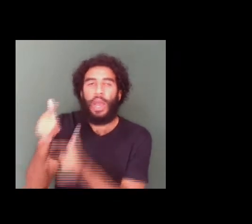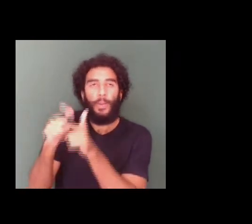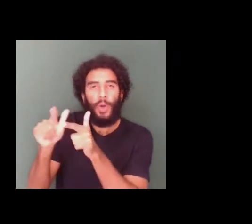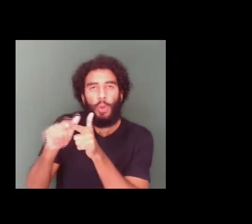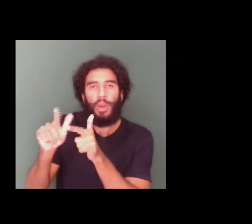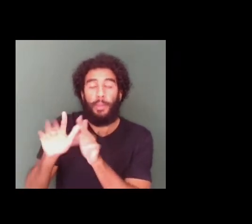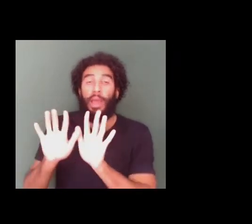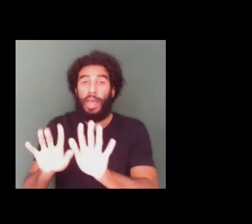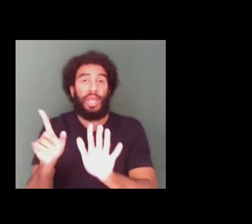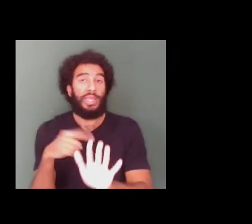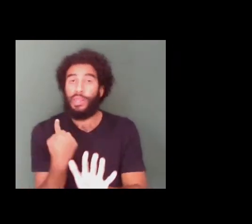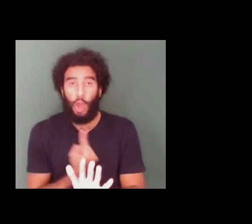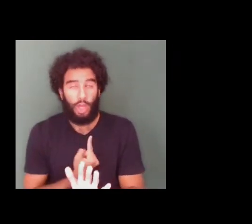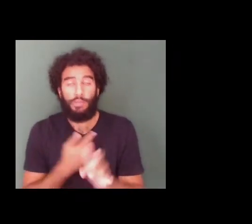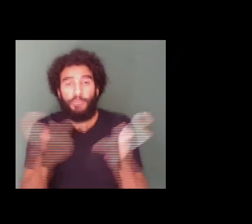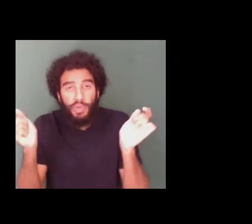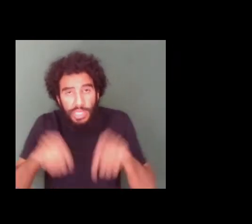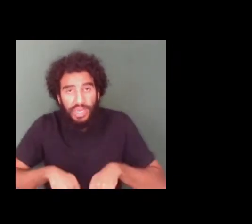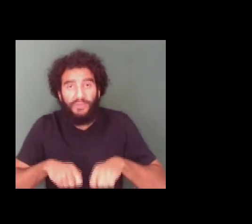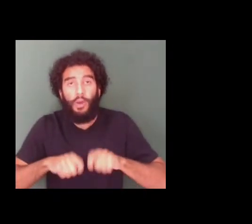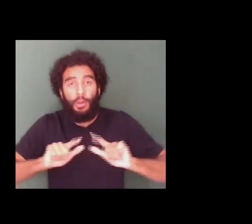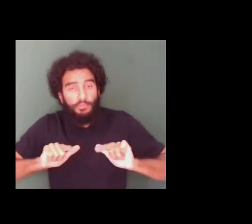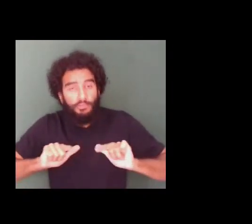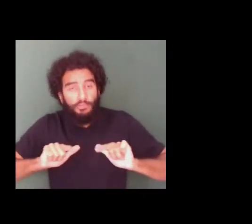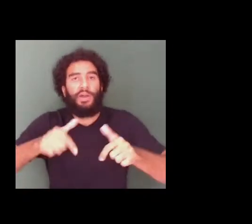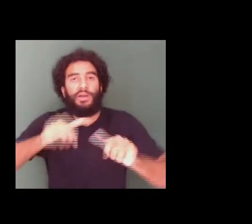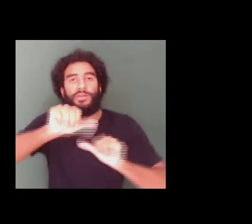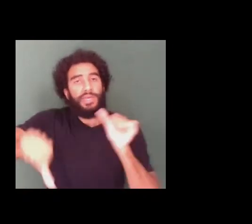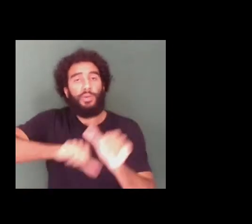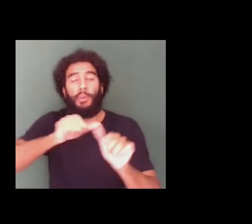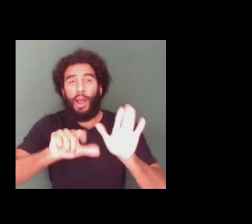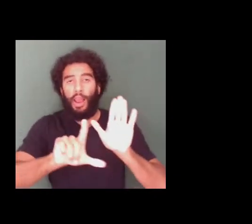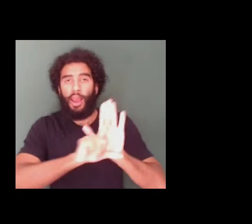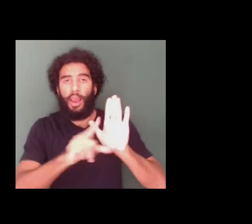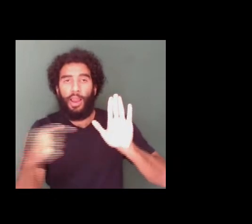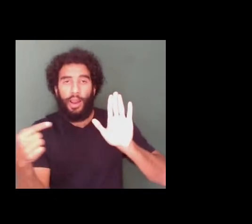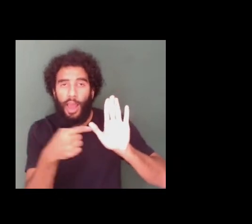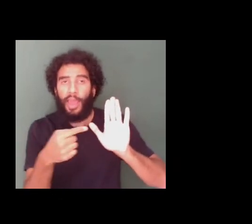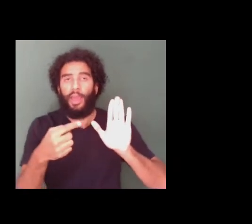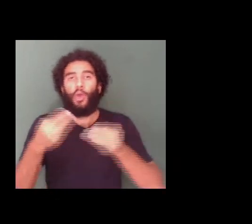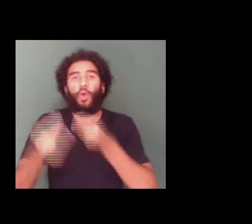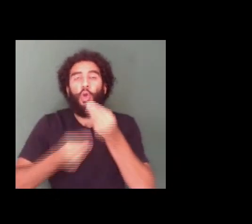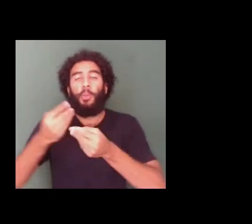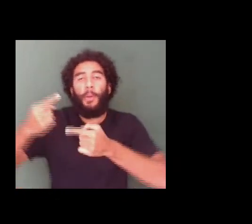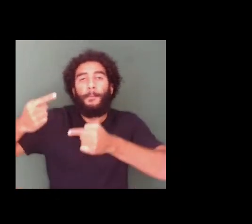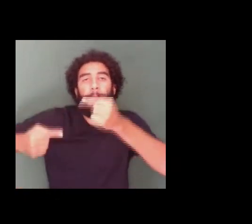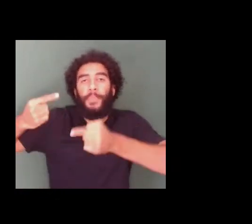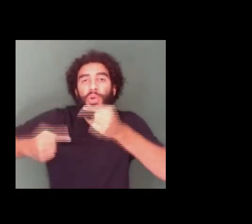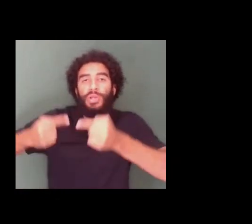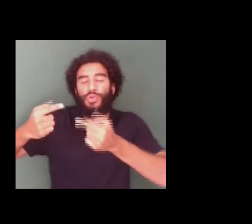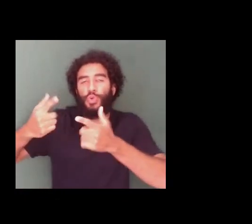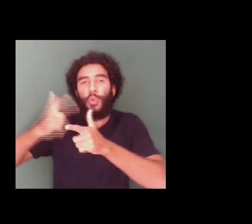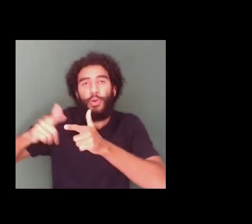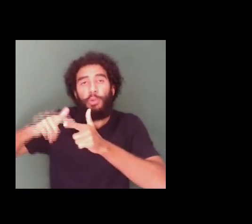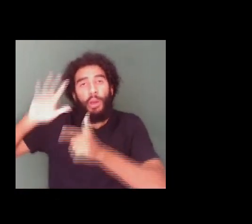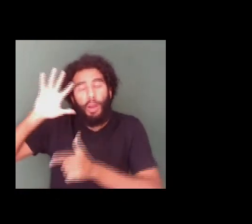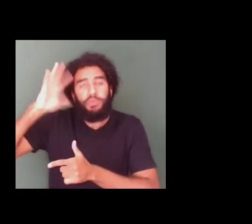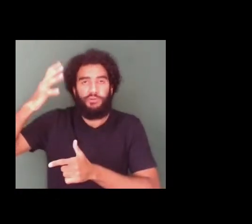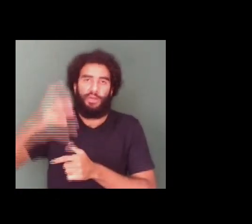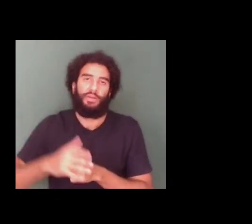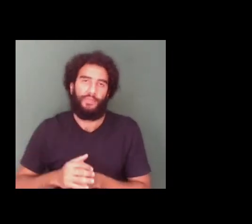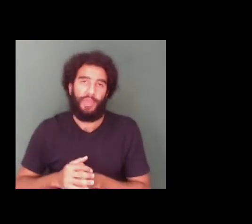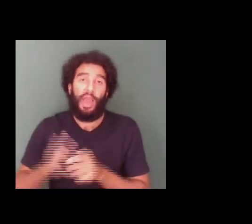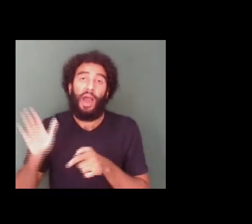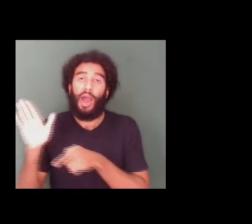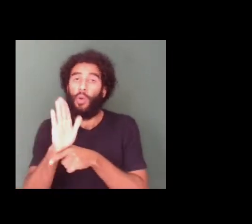laws. We can change the way our politicians see these issues. We can alert many others to this problem and call upon the companies to stop